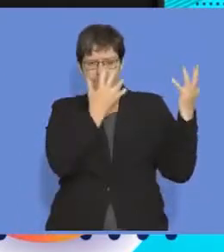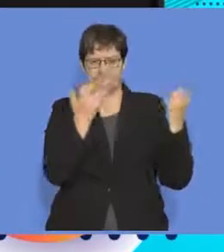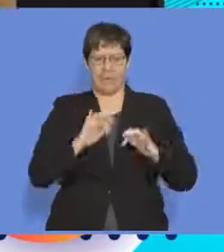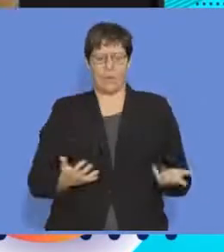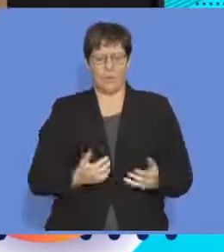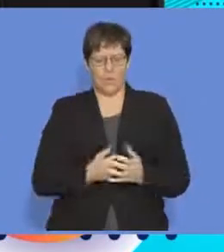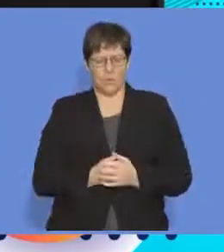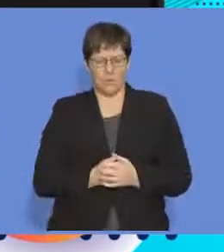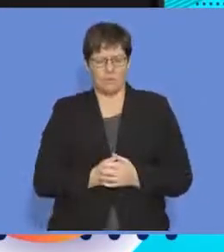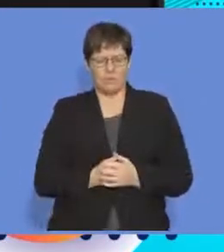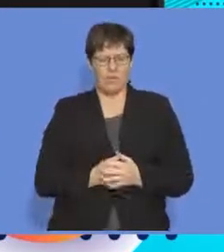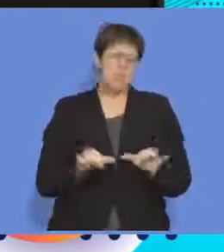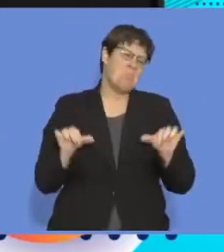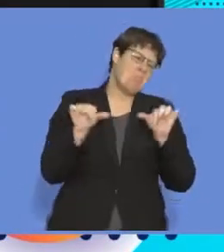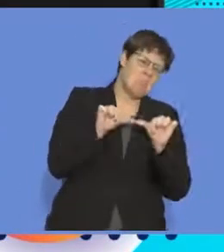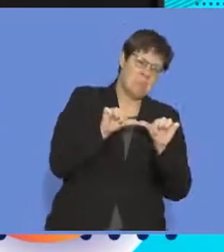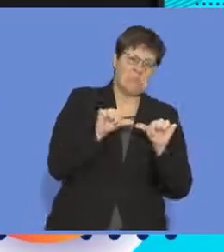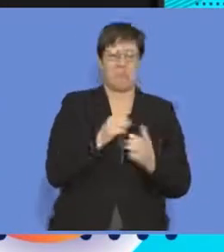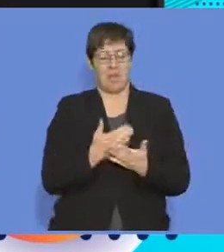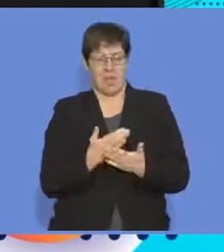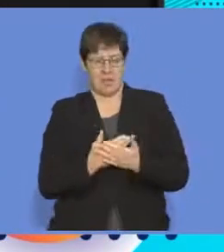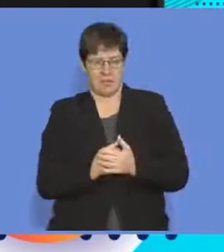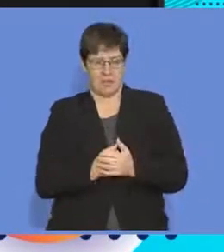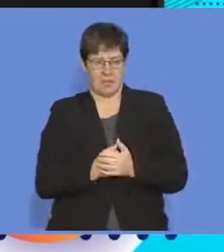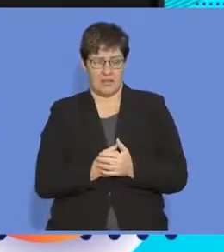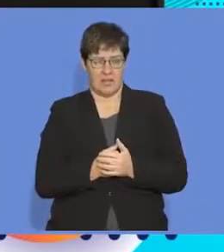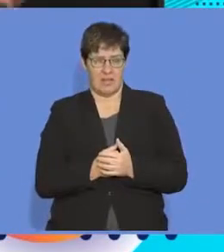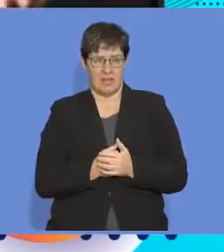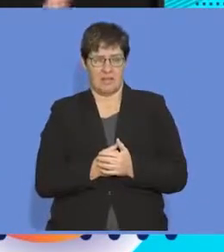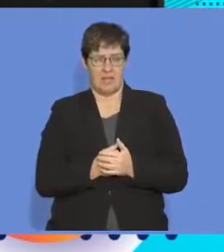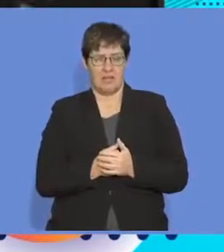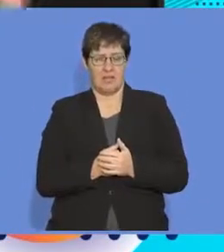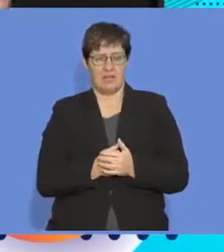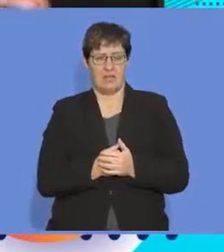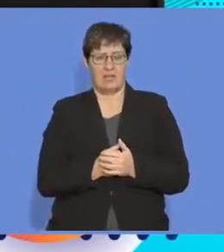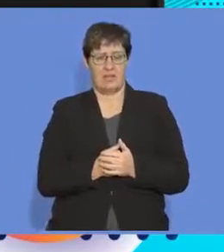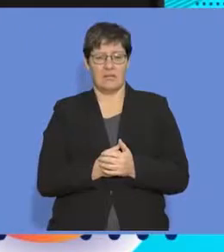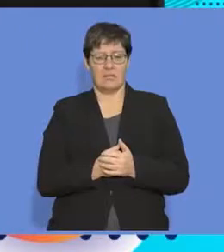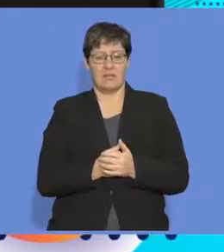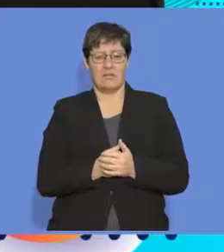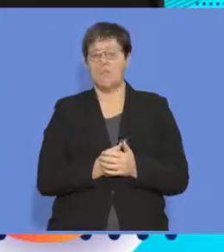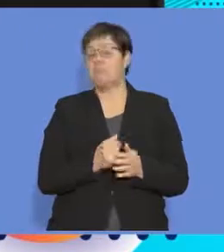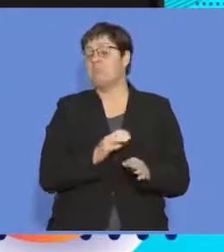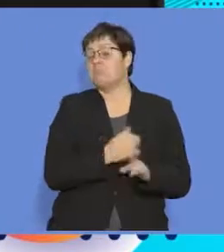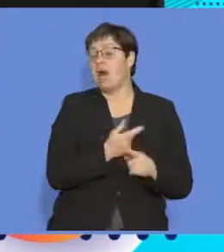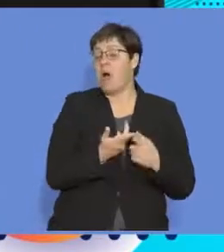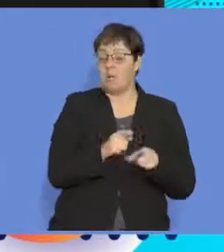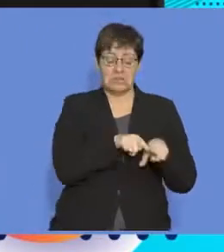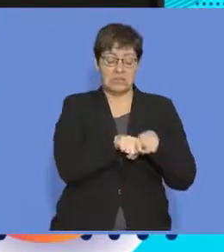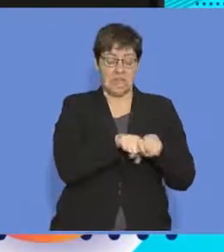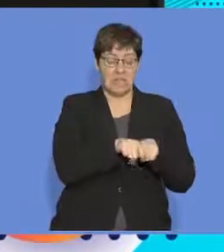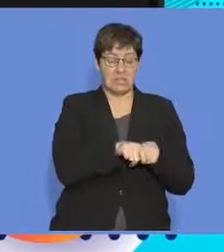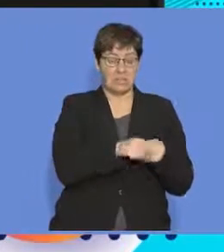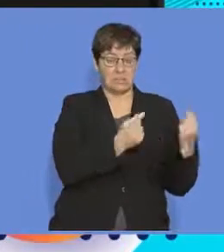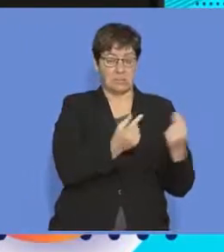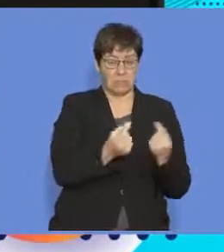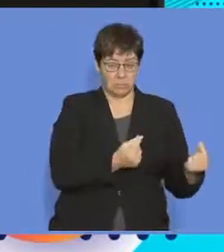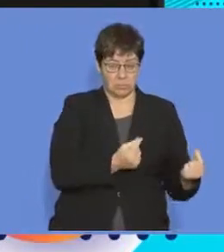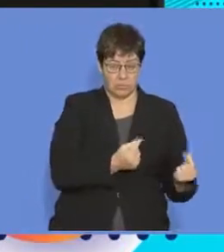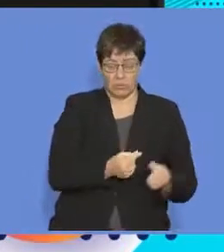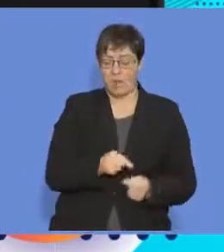that? We can approximate it based on how many tests were conducted and how